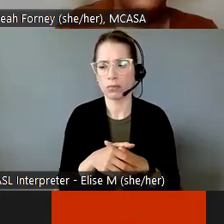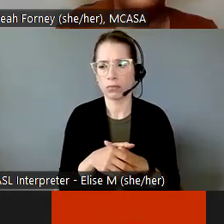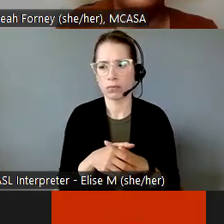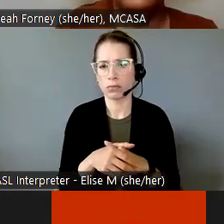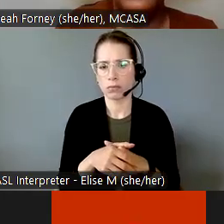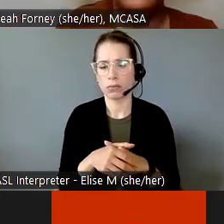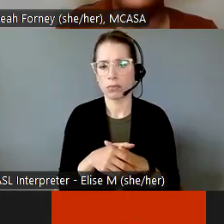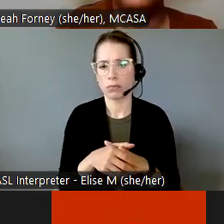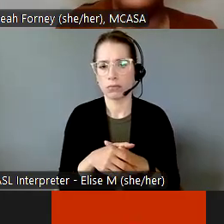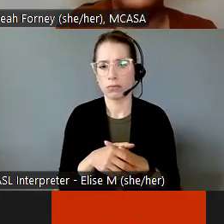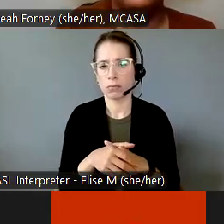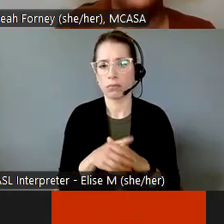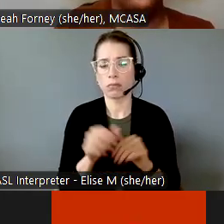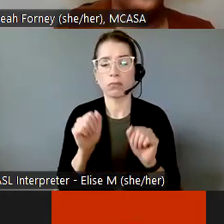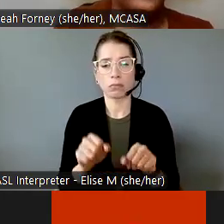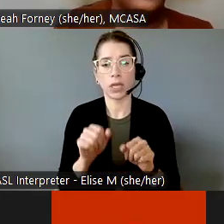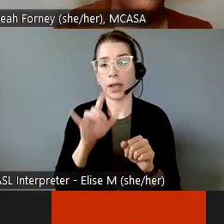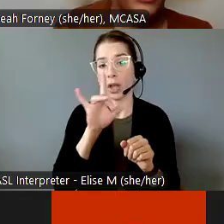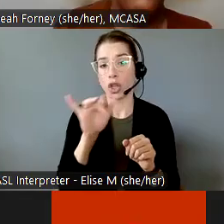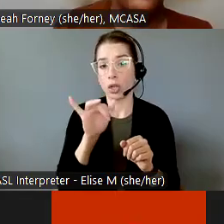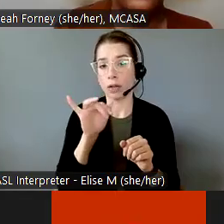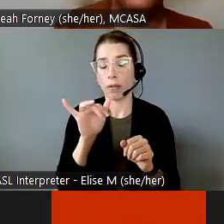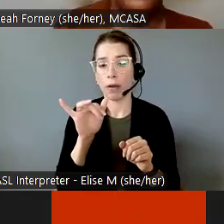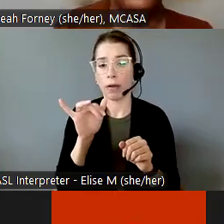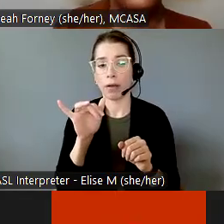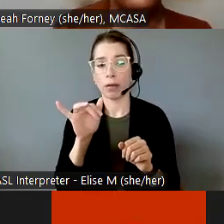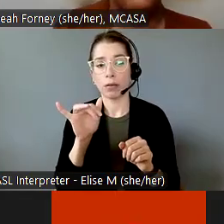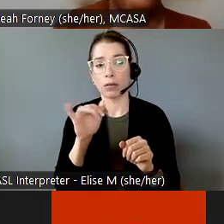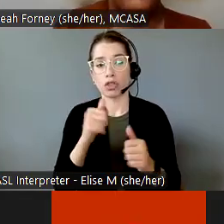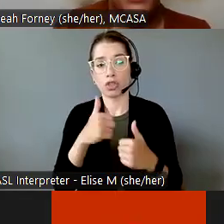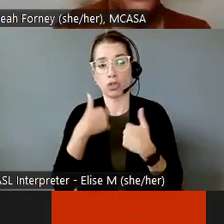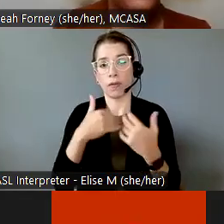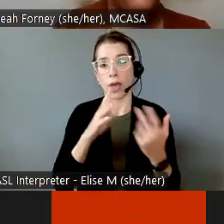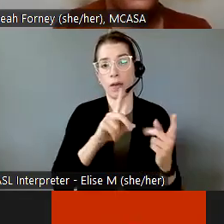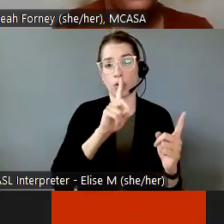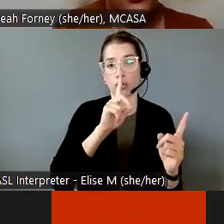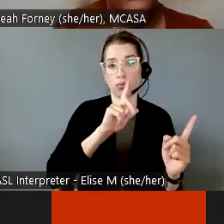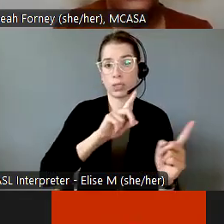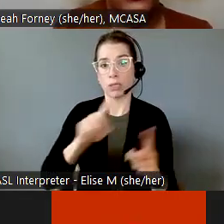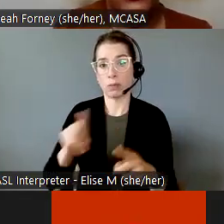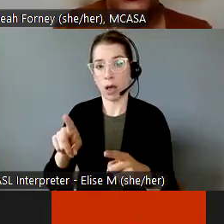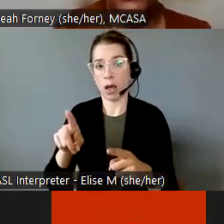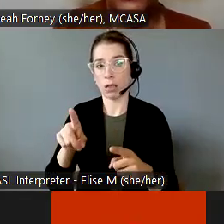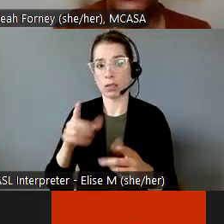It can also look like understanding when a survivor's response might be different than your